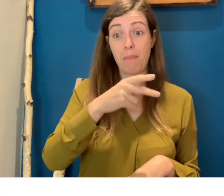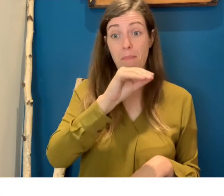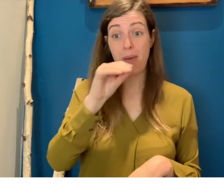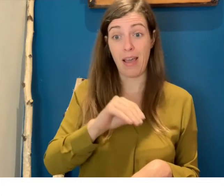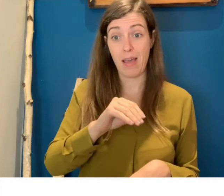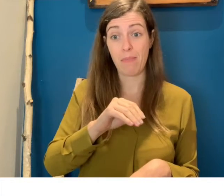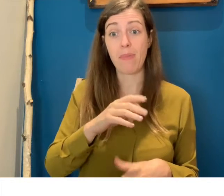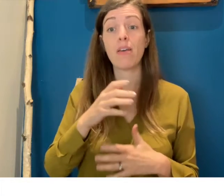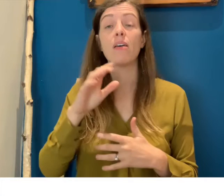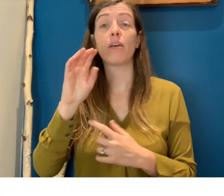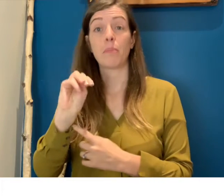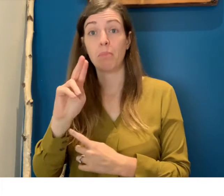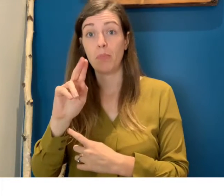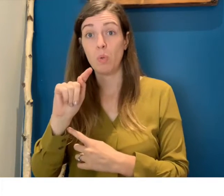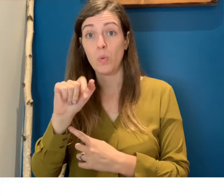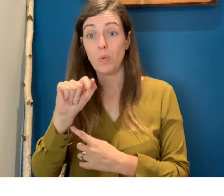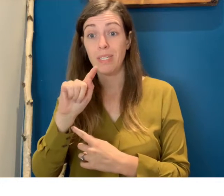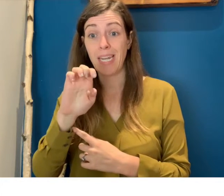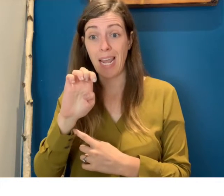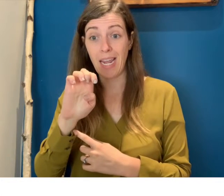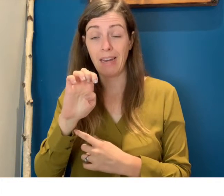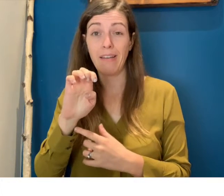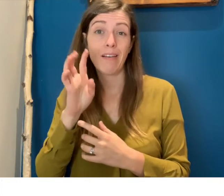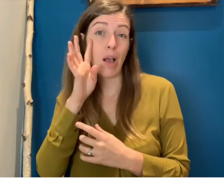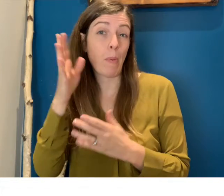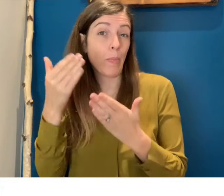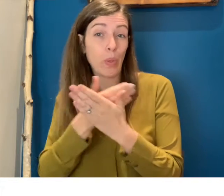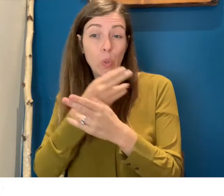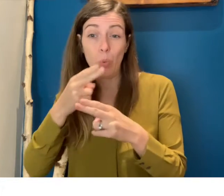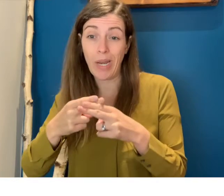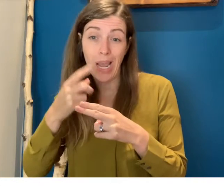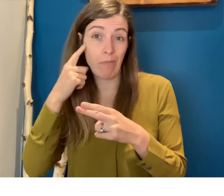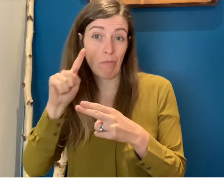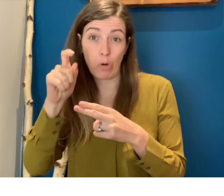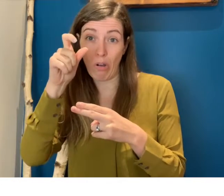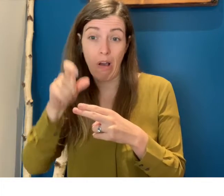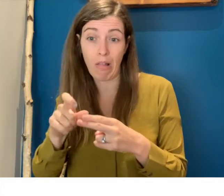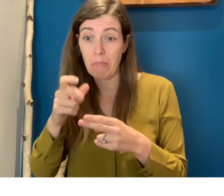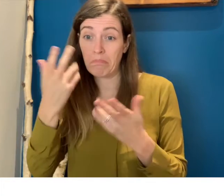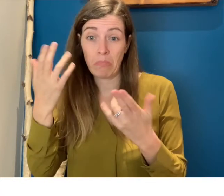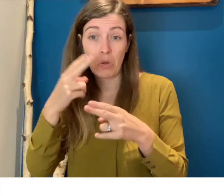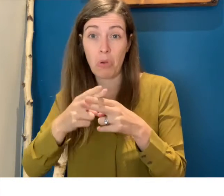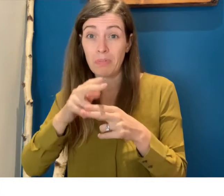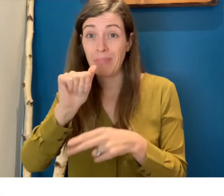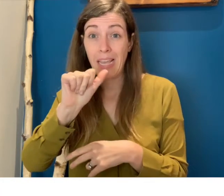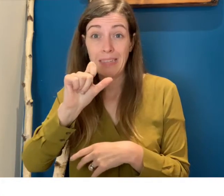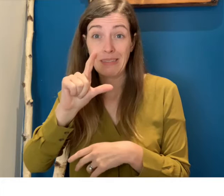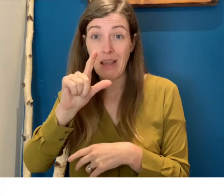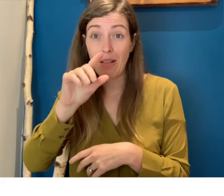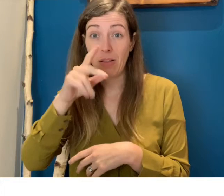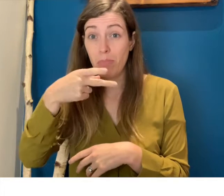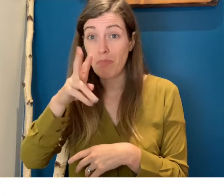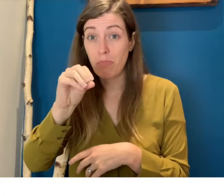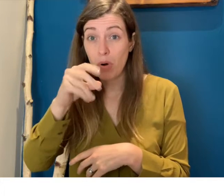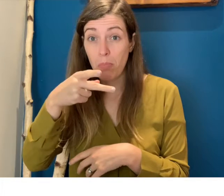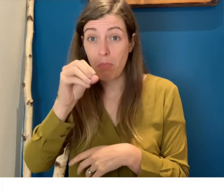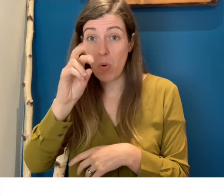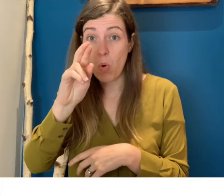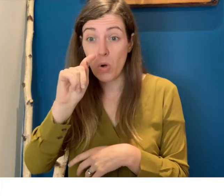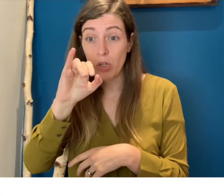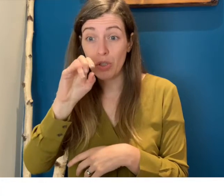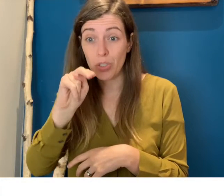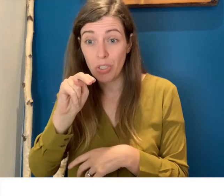by saying my data, pipe, mutate, and I'll come up with a new name for the new column, and we'll say that that's